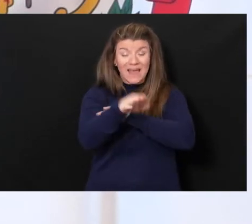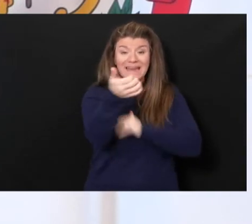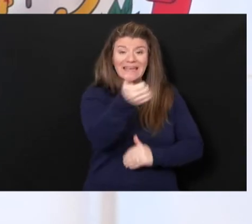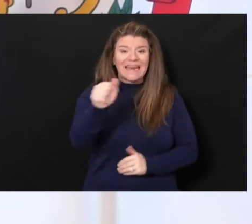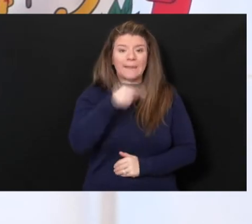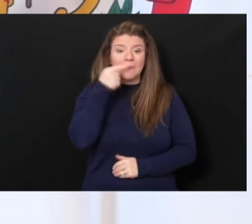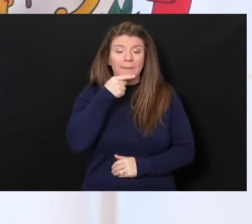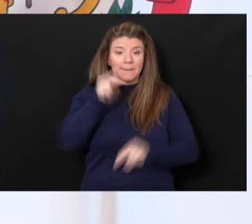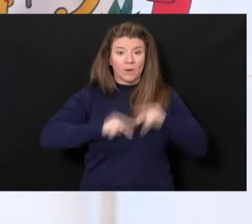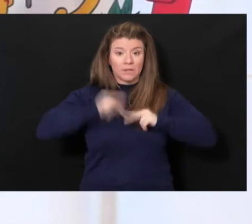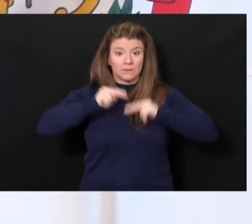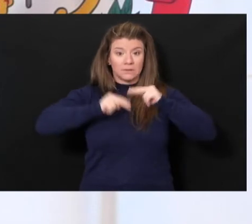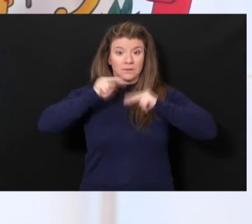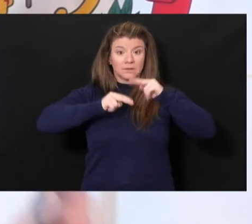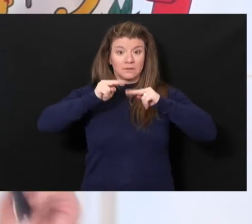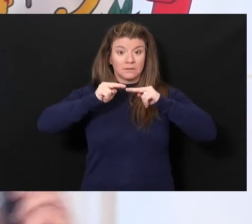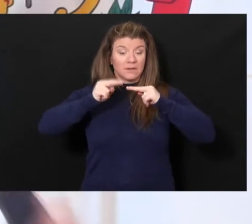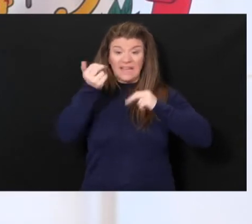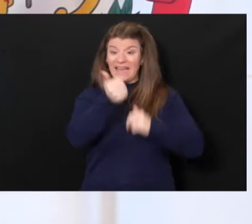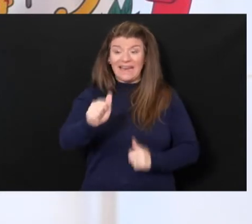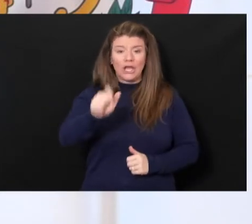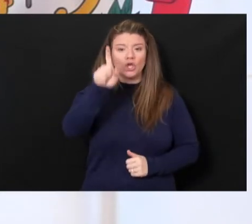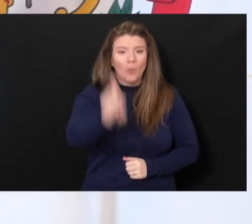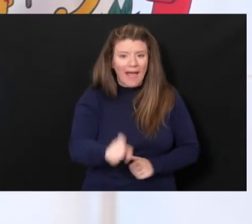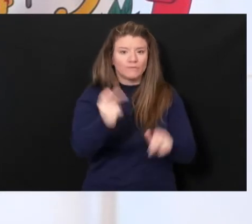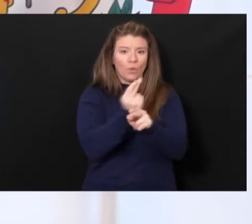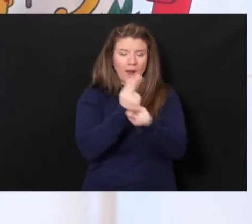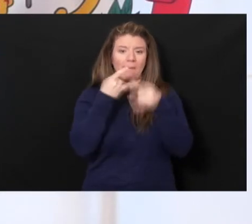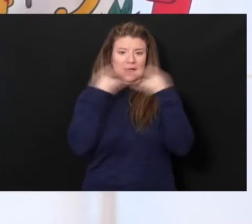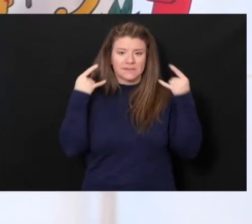building, you got to wear a mask.